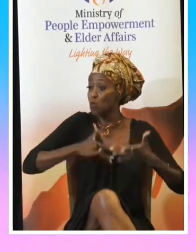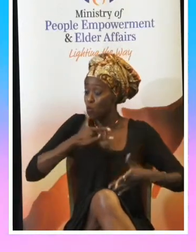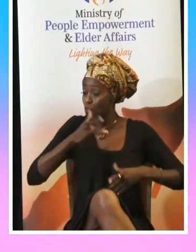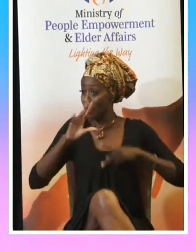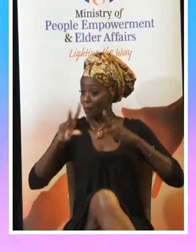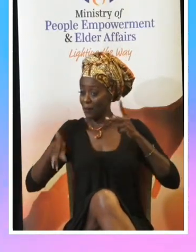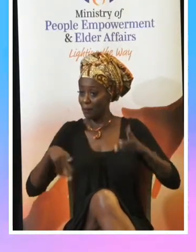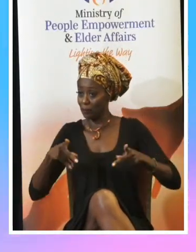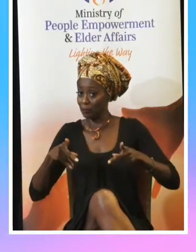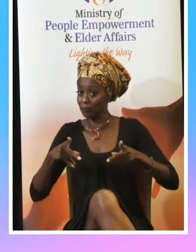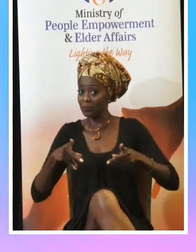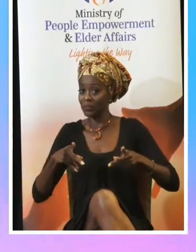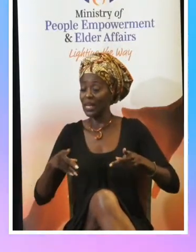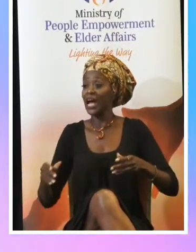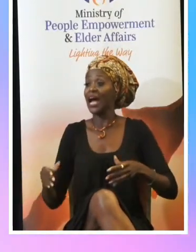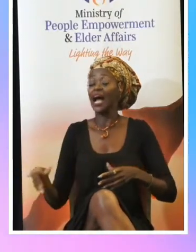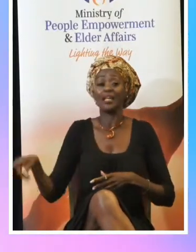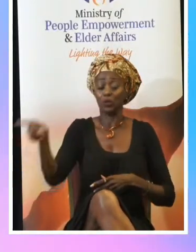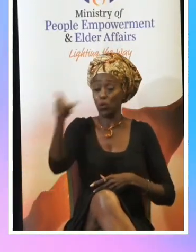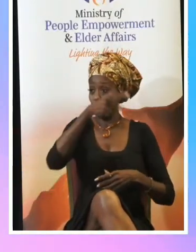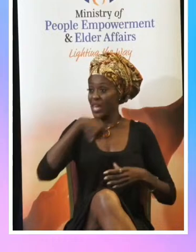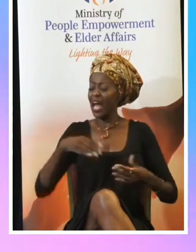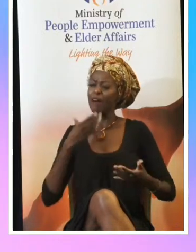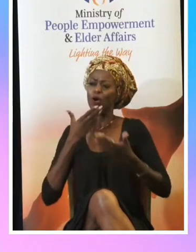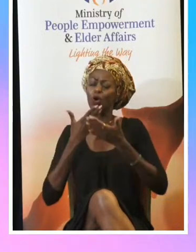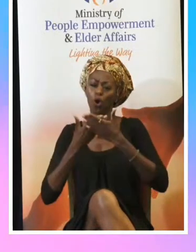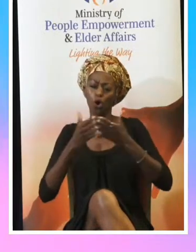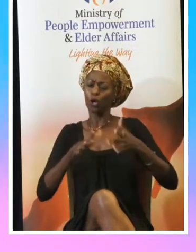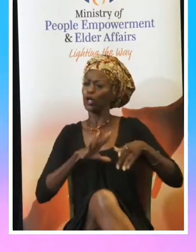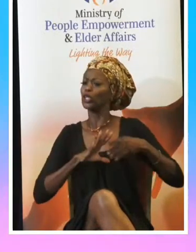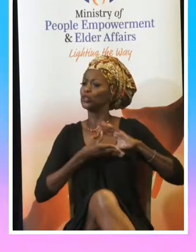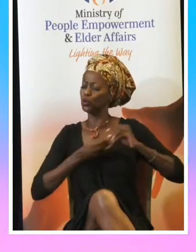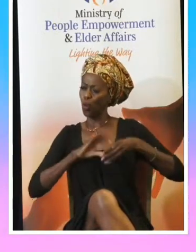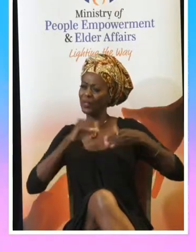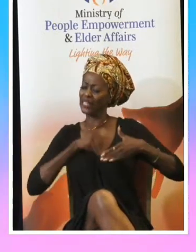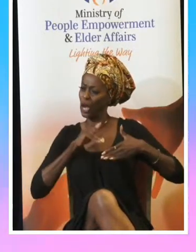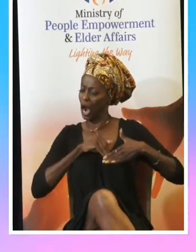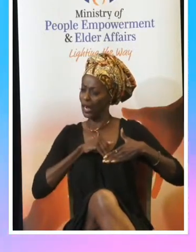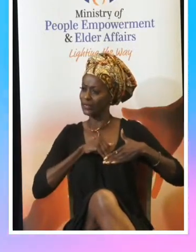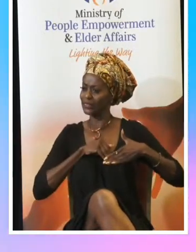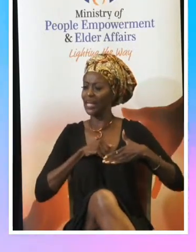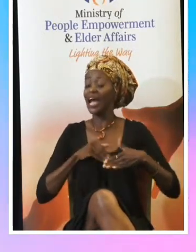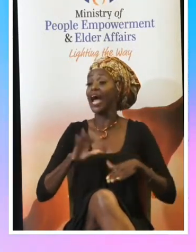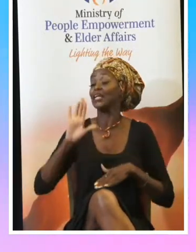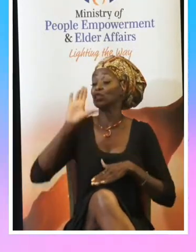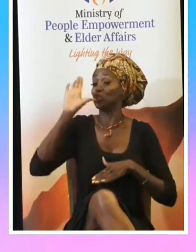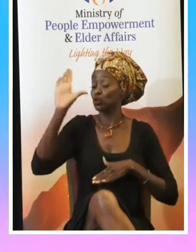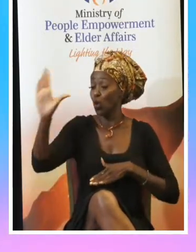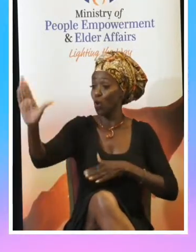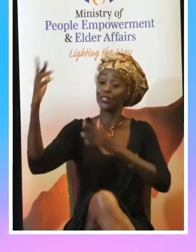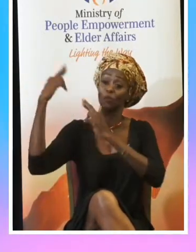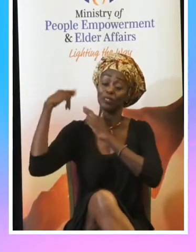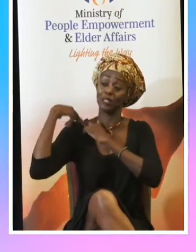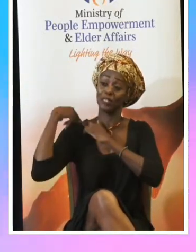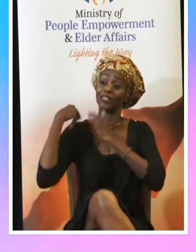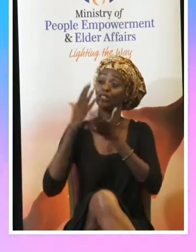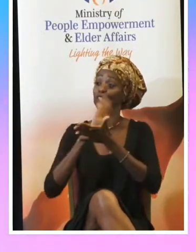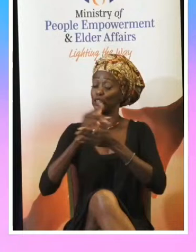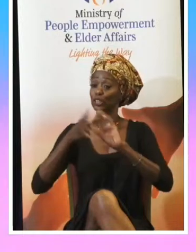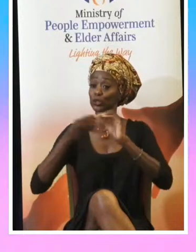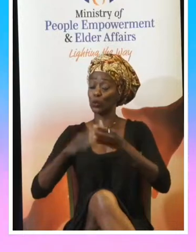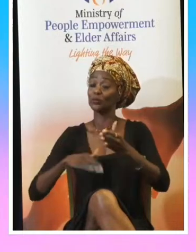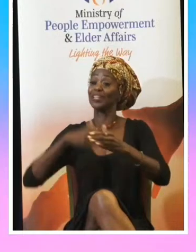of us, which I really believe is all of us, we are duty-bound to share those stories with the next generation so that